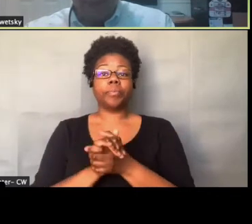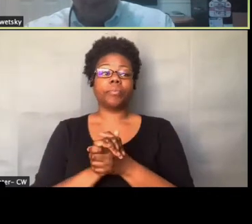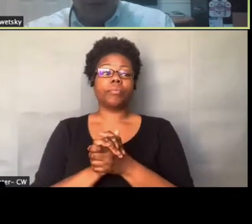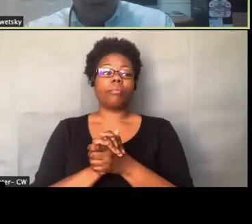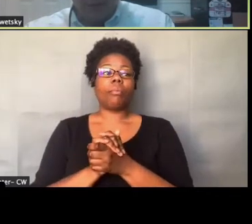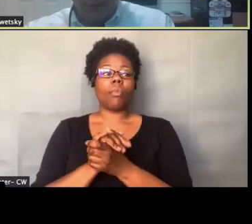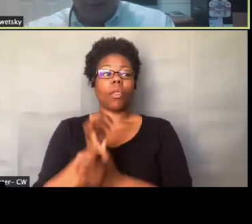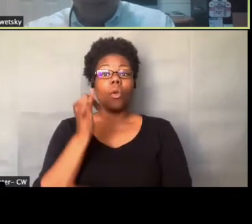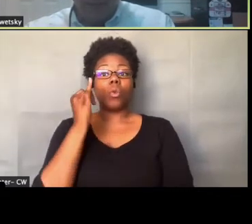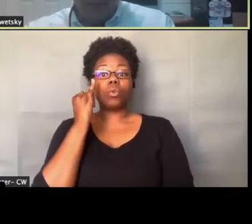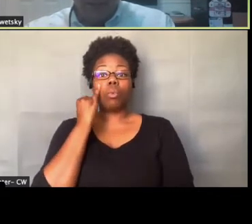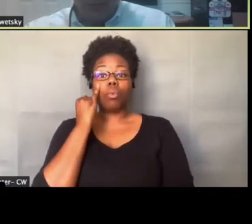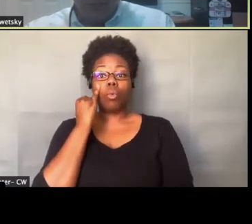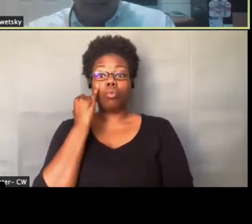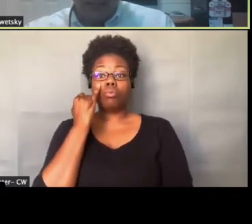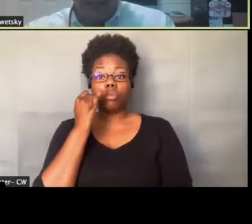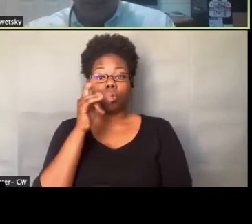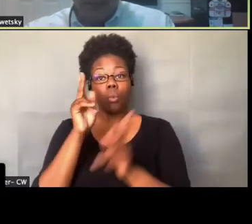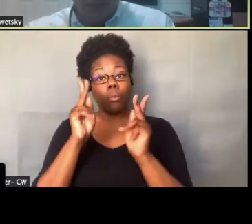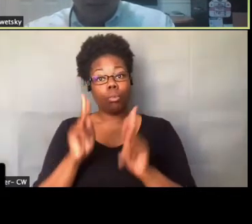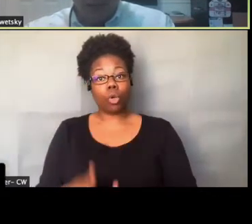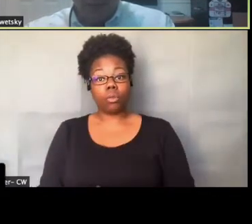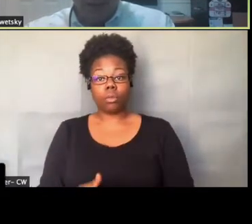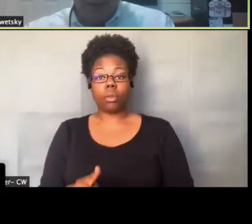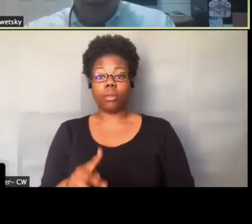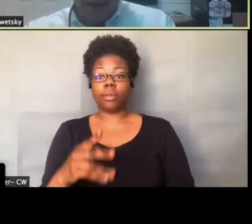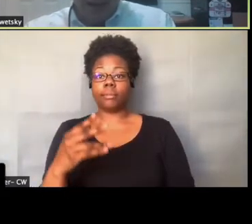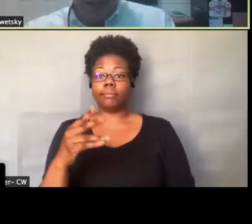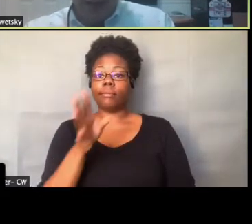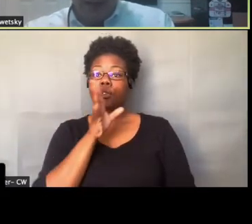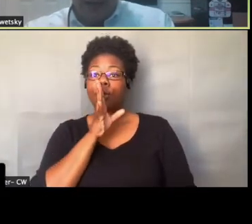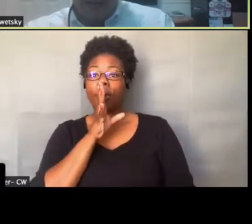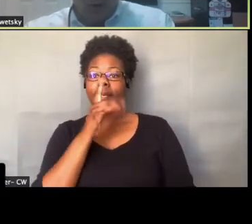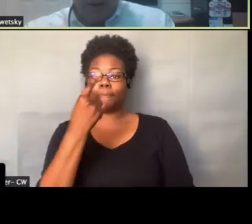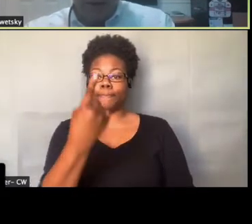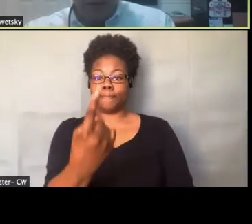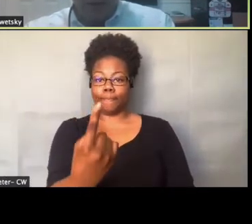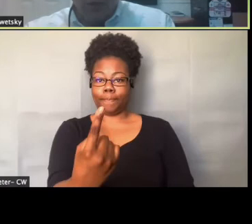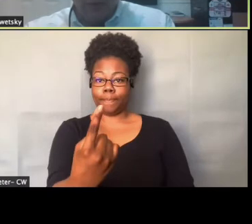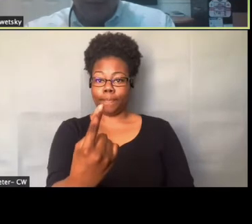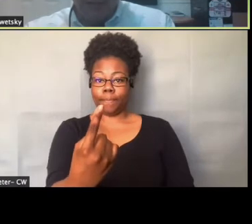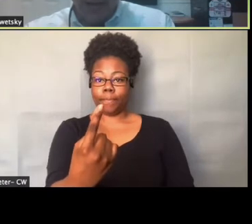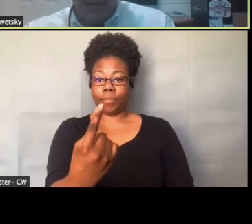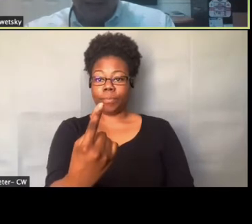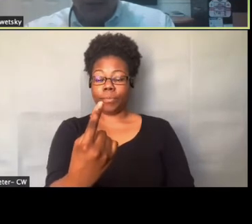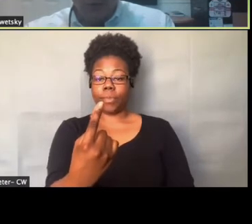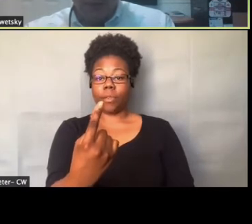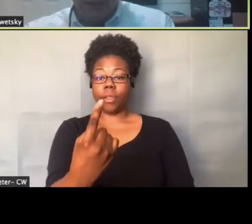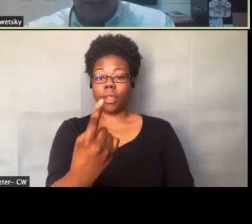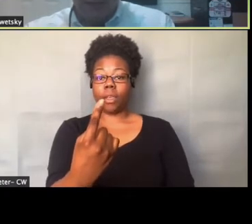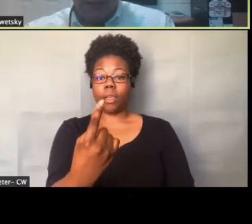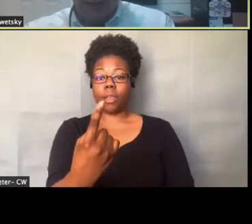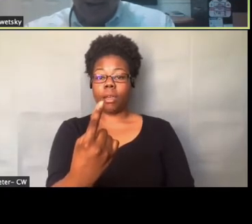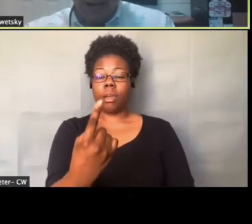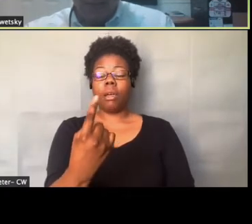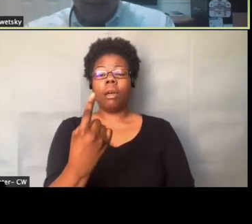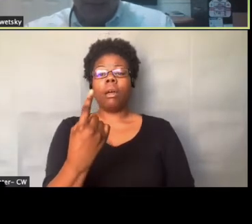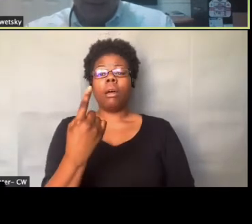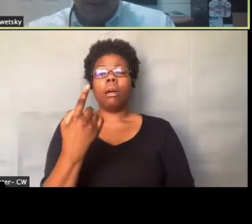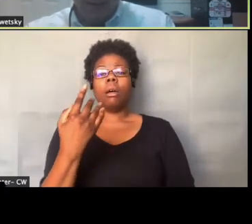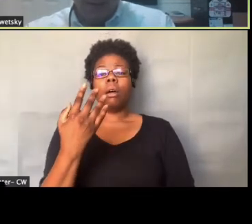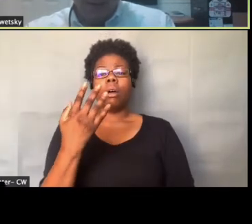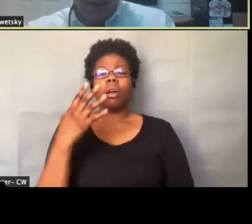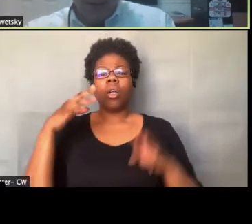talking in front of you, so you see the speech here, then it's going to decrease any of the noise to the side.